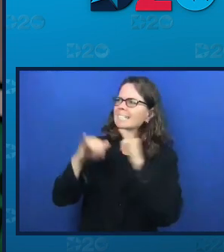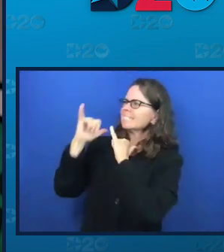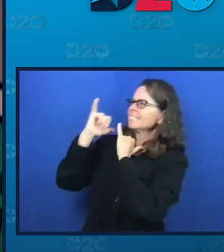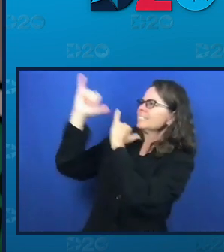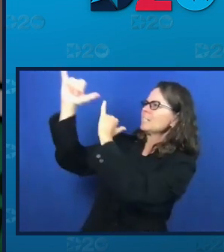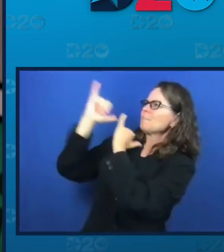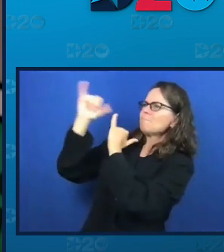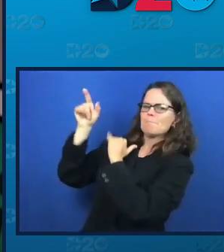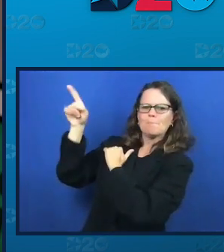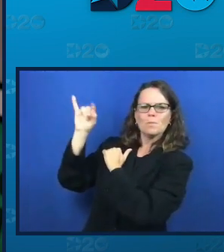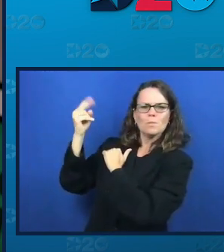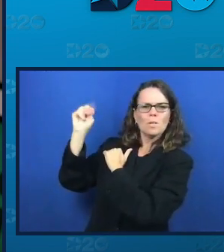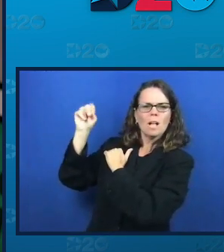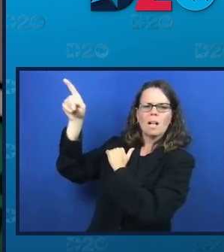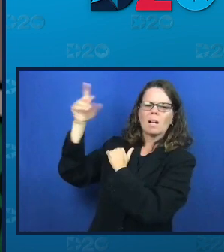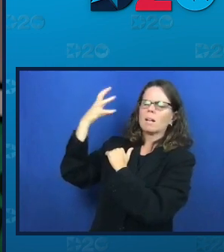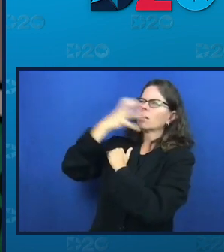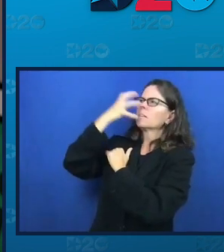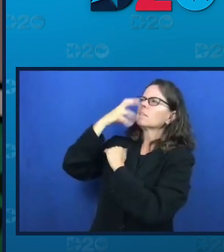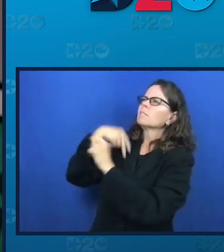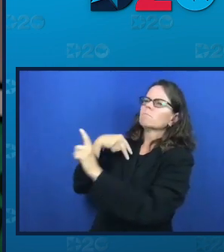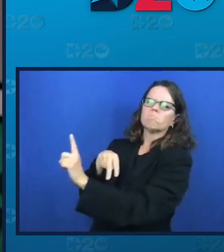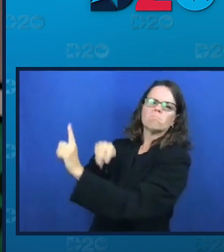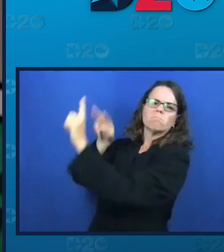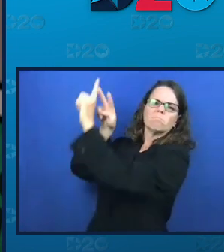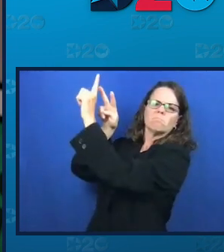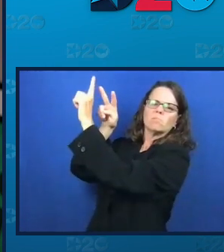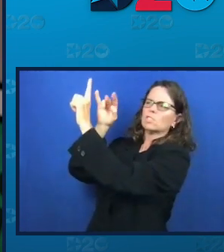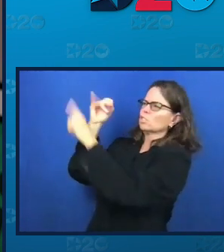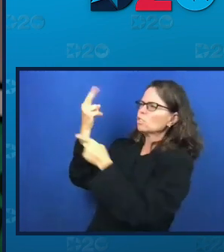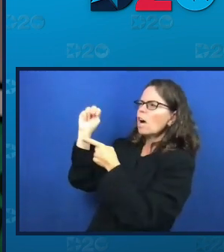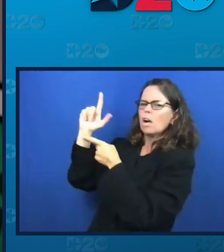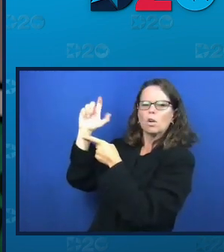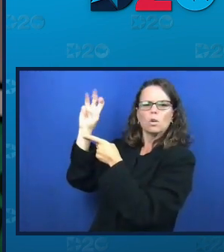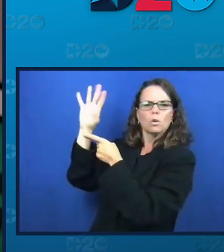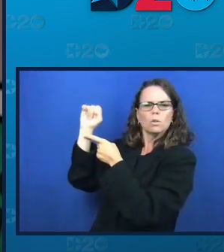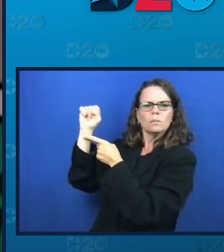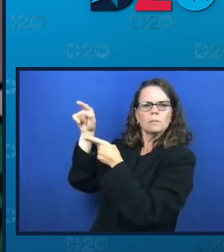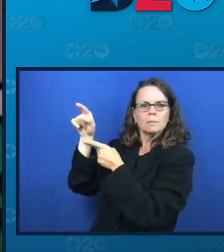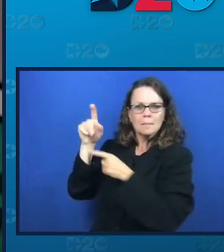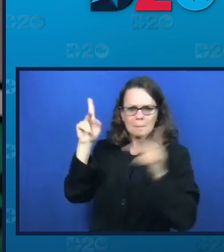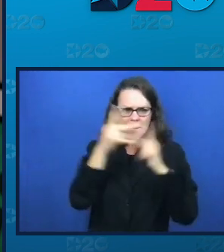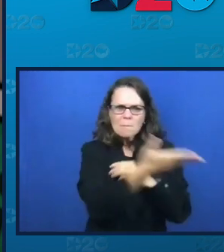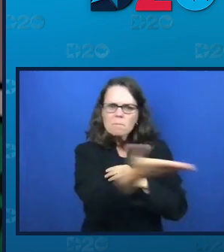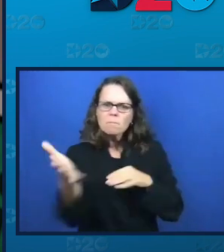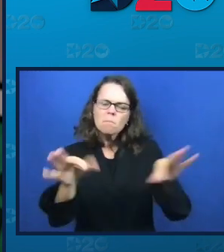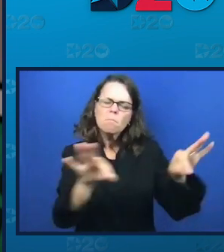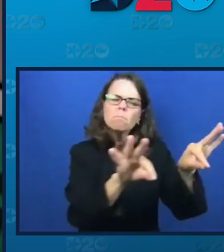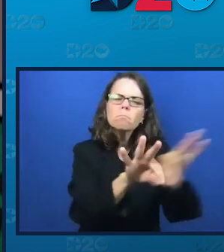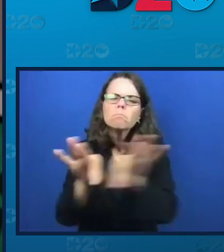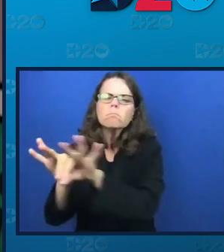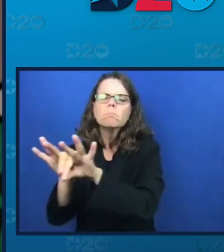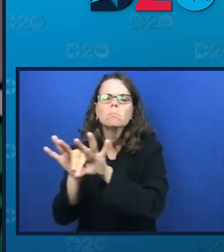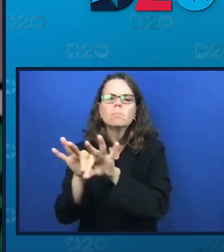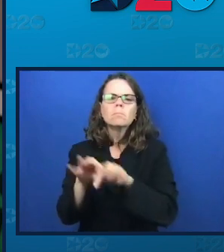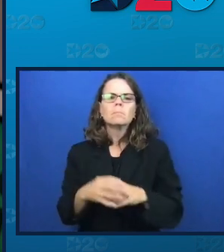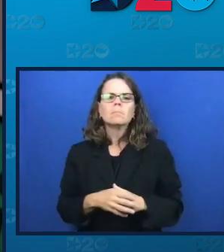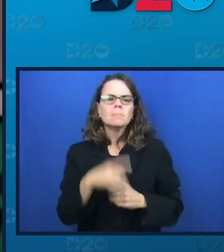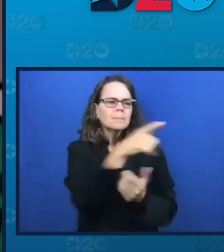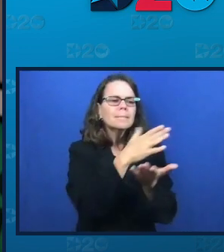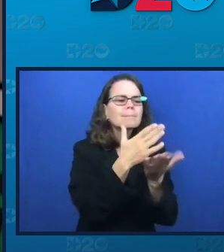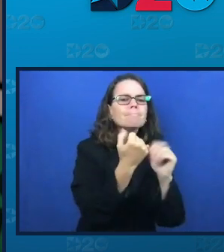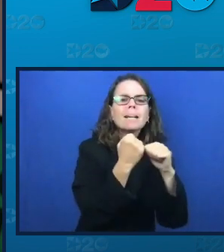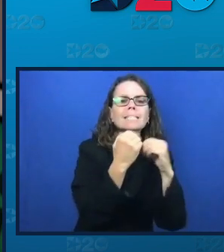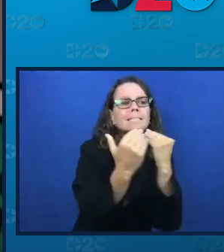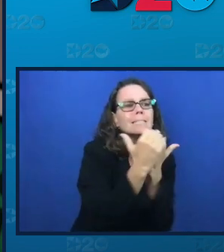movement mattered. Those who made the sandwiches, swept the church floors, stuffed the envelopes.